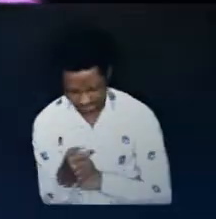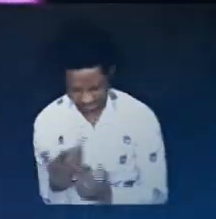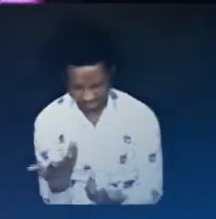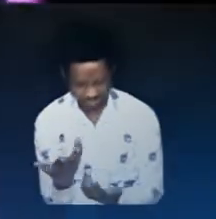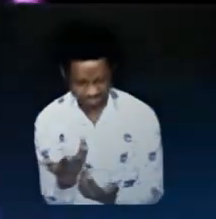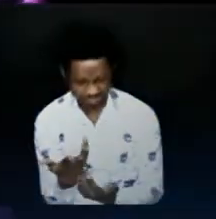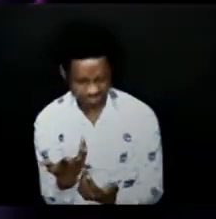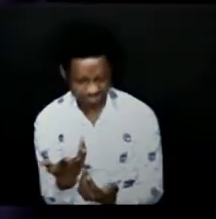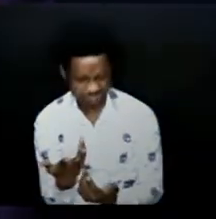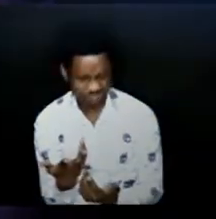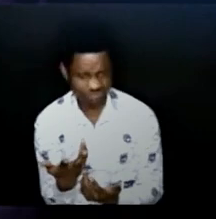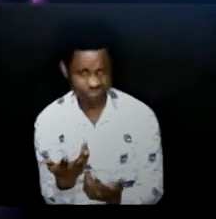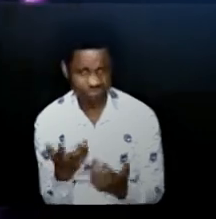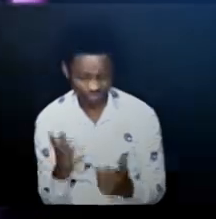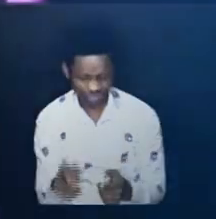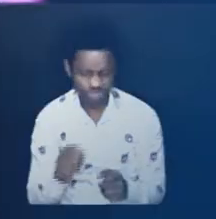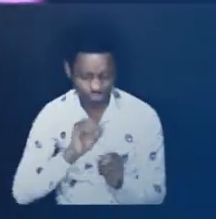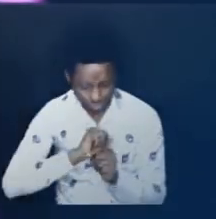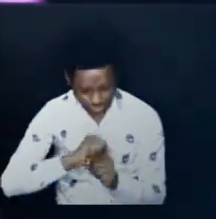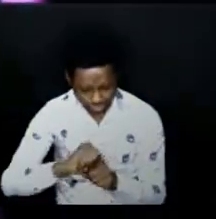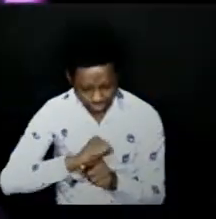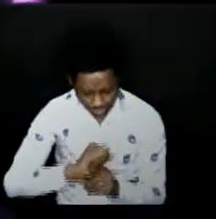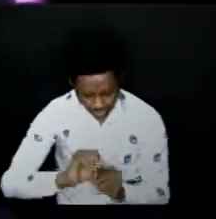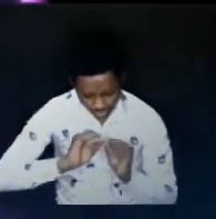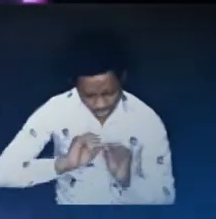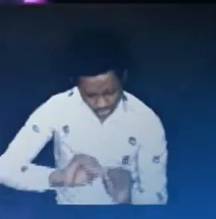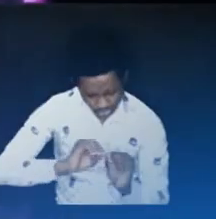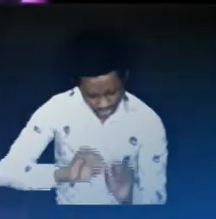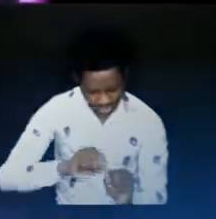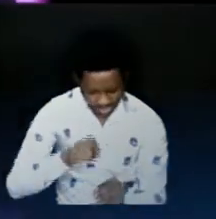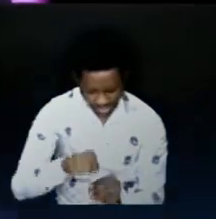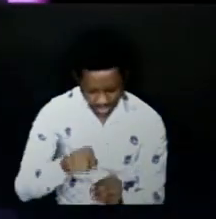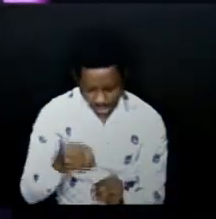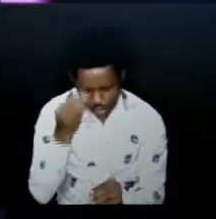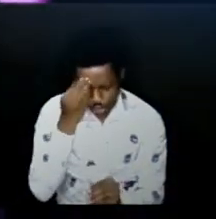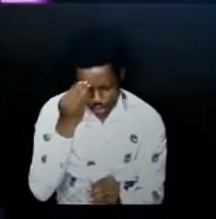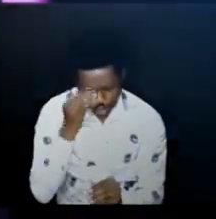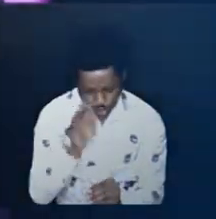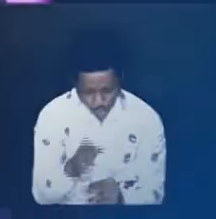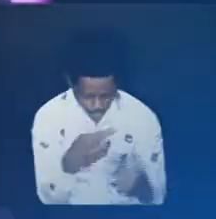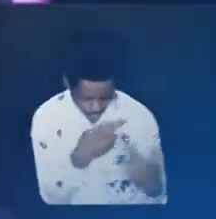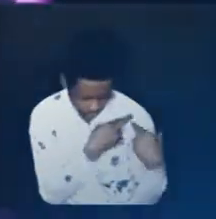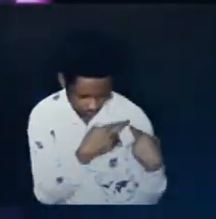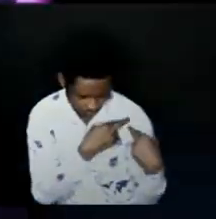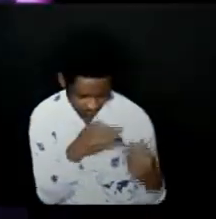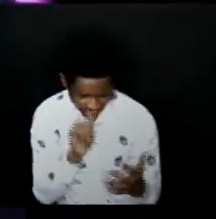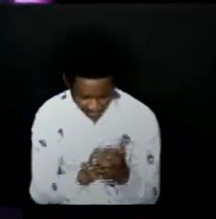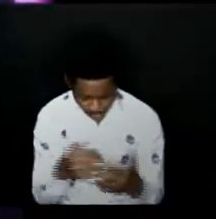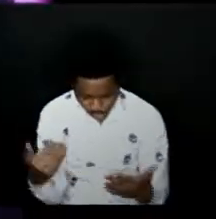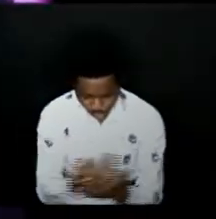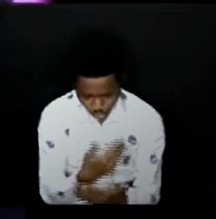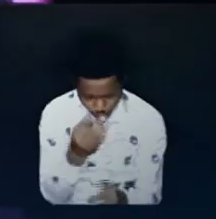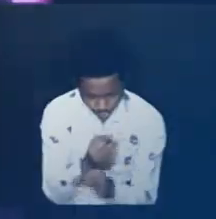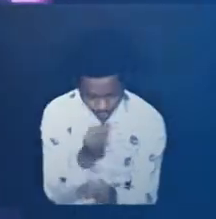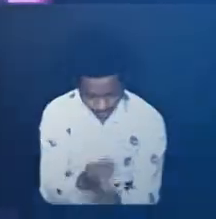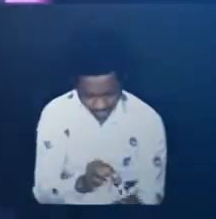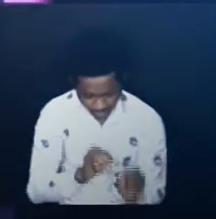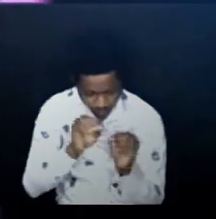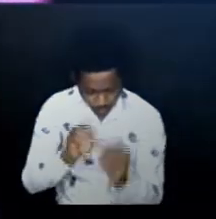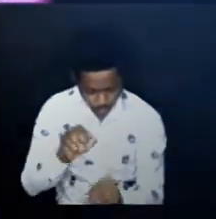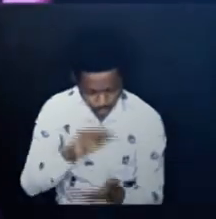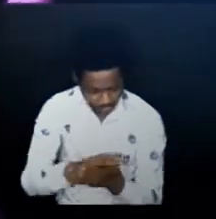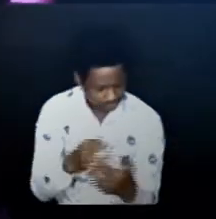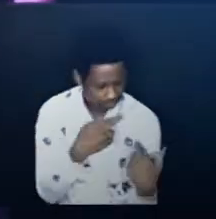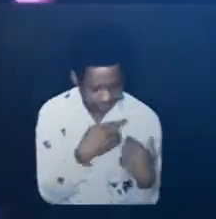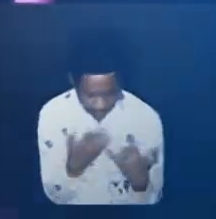We should teach them to know their responsibility, that their new faith places on them. Now you